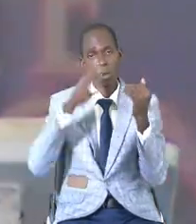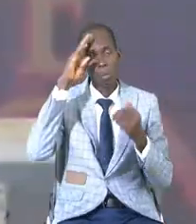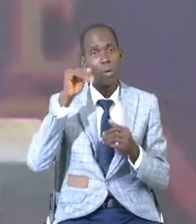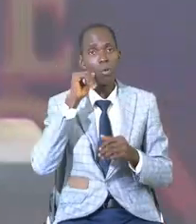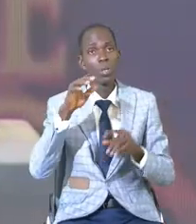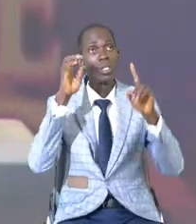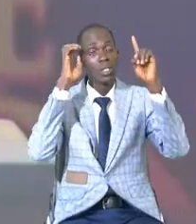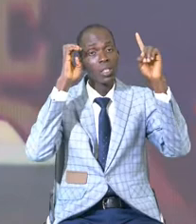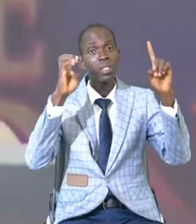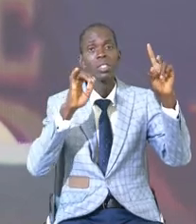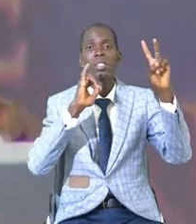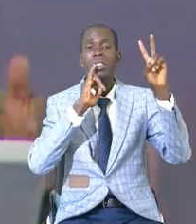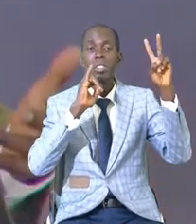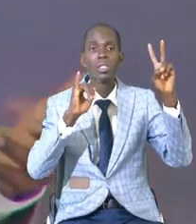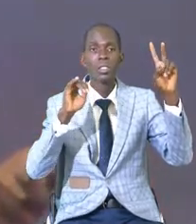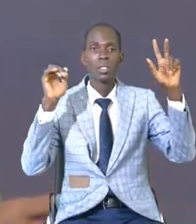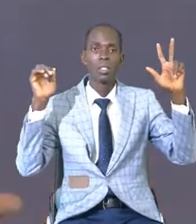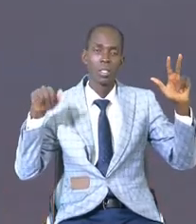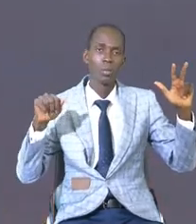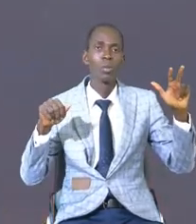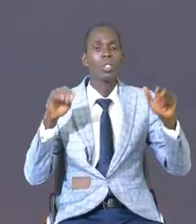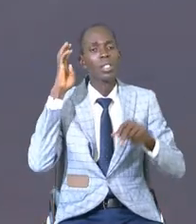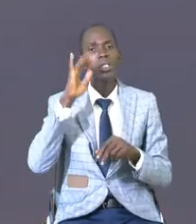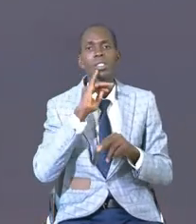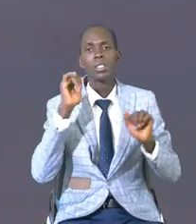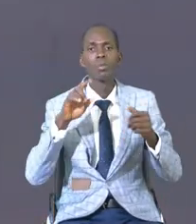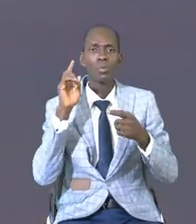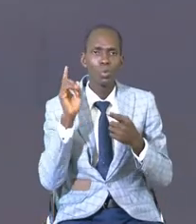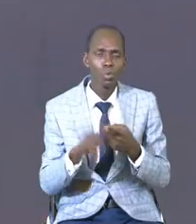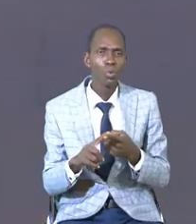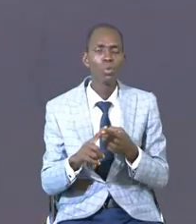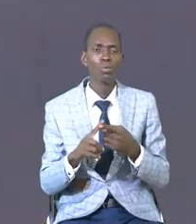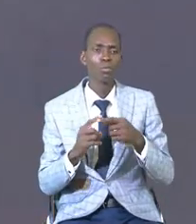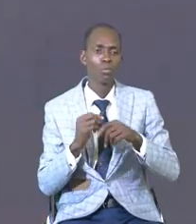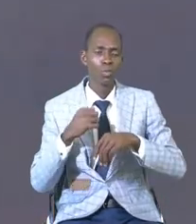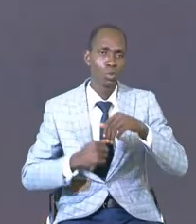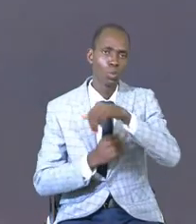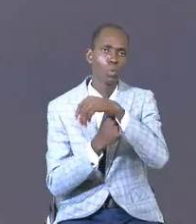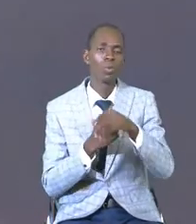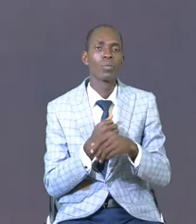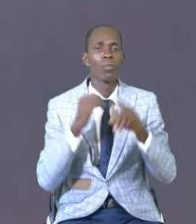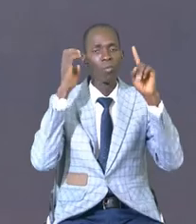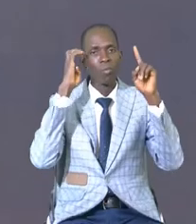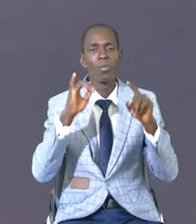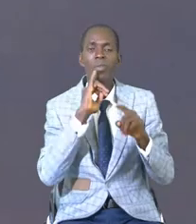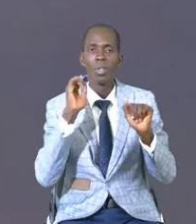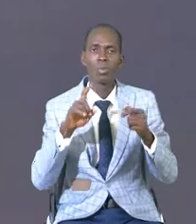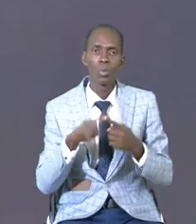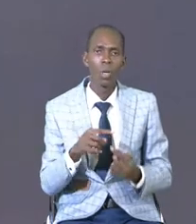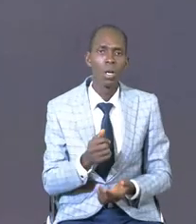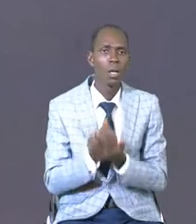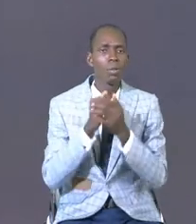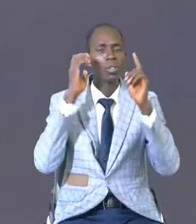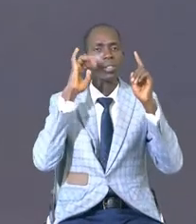is able. He said he's able to succor. That's the word right there. He's able to help. He's able to